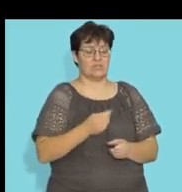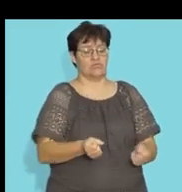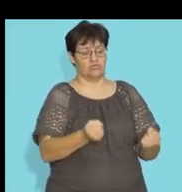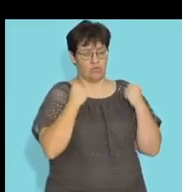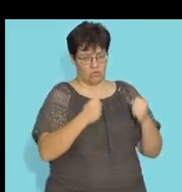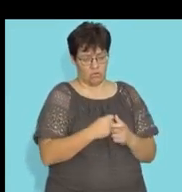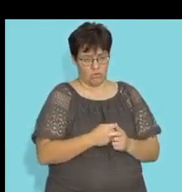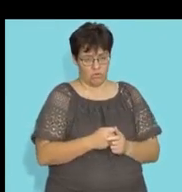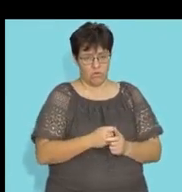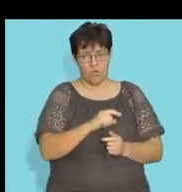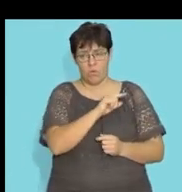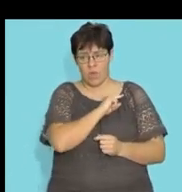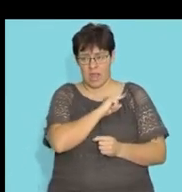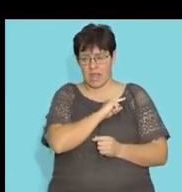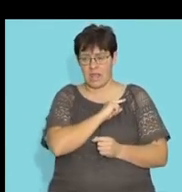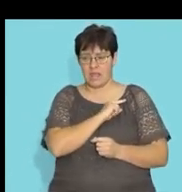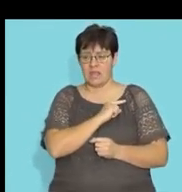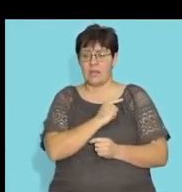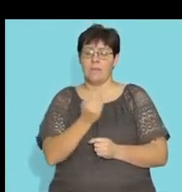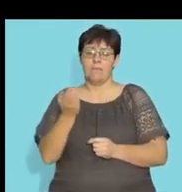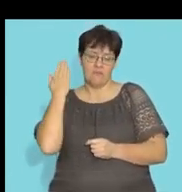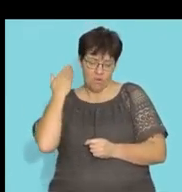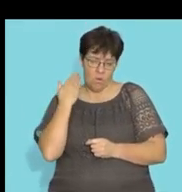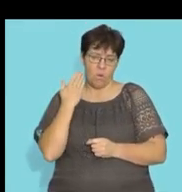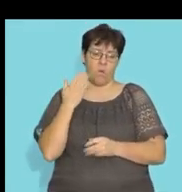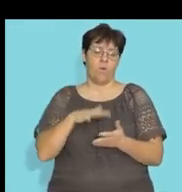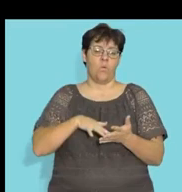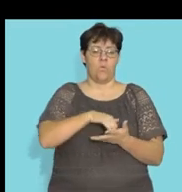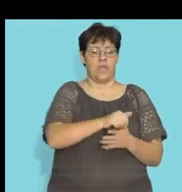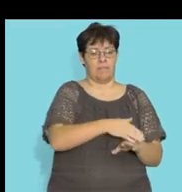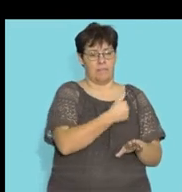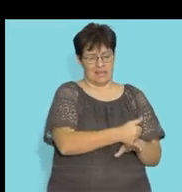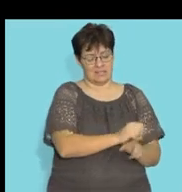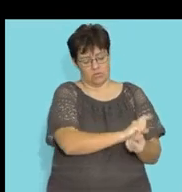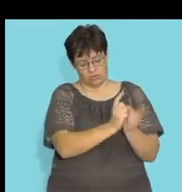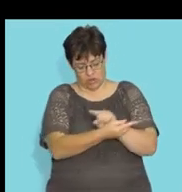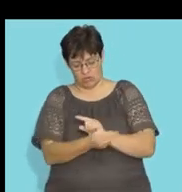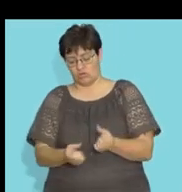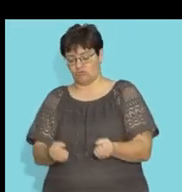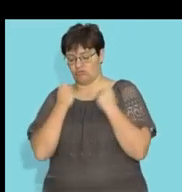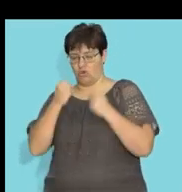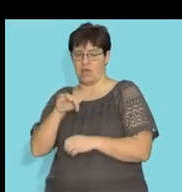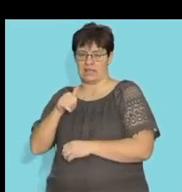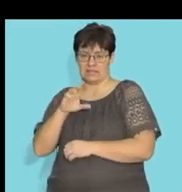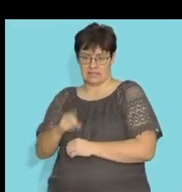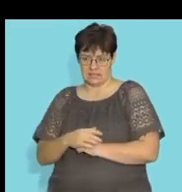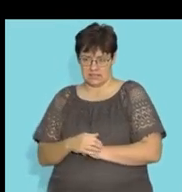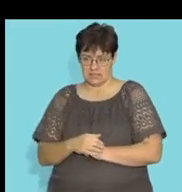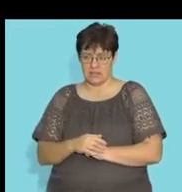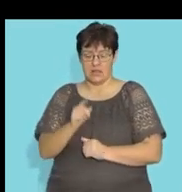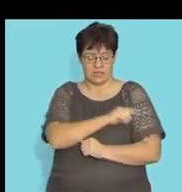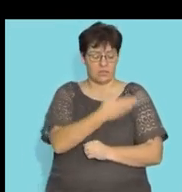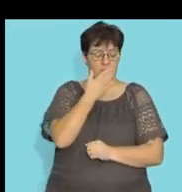because it was coming from a weak base. So your strong